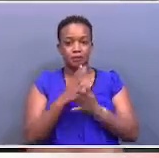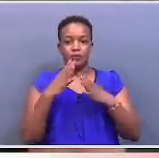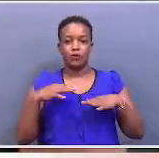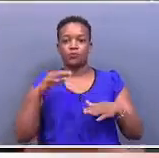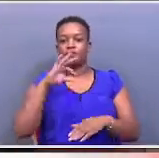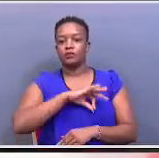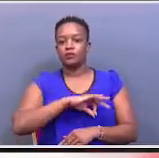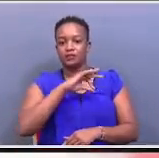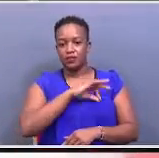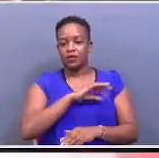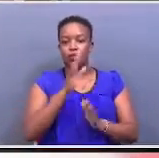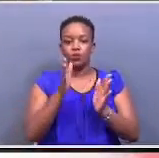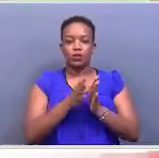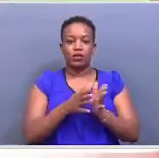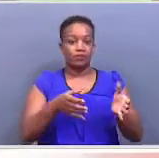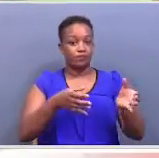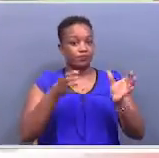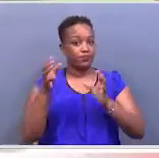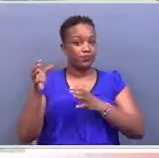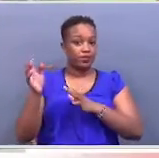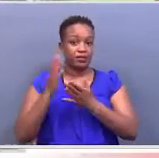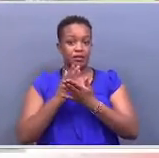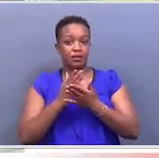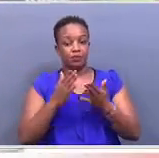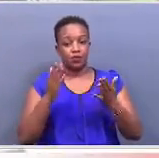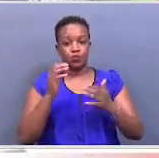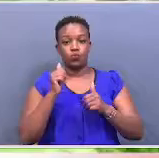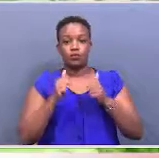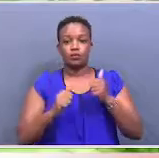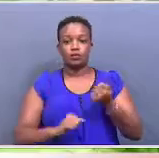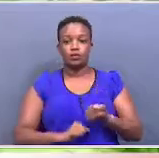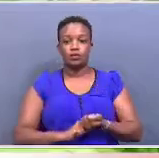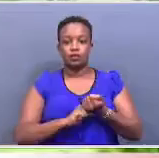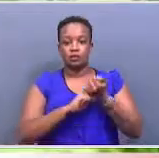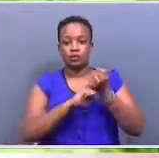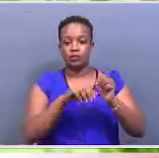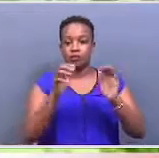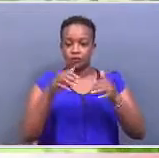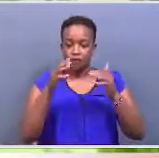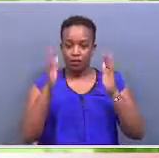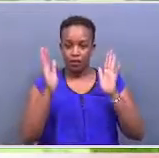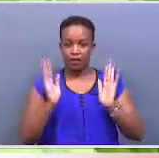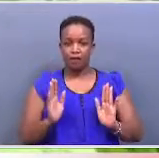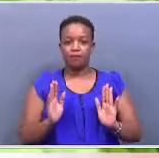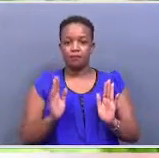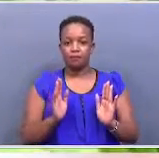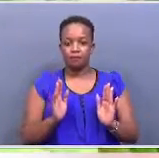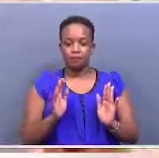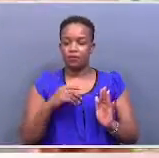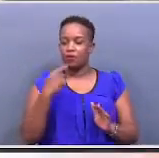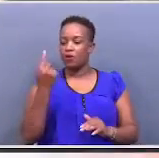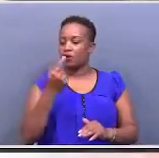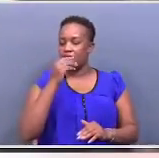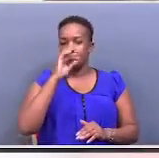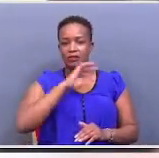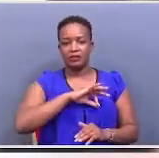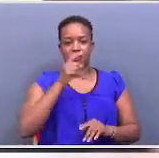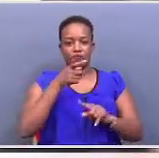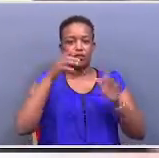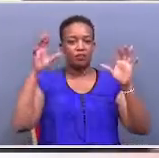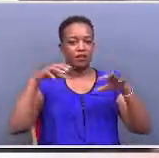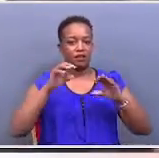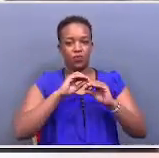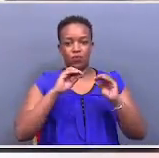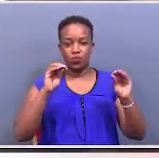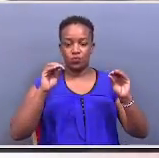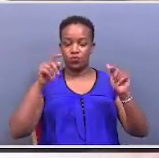Apollo Agriculture, a move that is meant to ensure that farmers do not rely only on rain-fed agriculture. Today we are